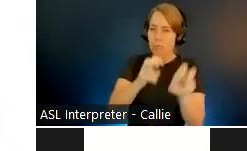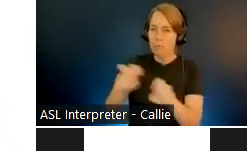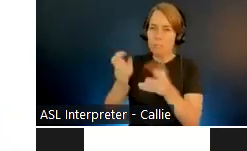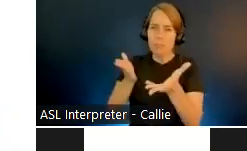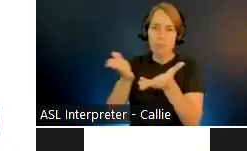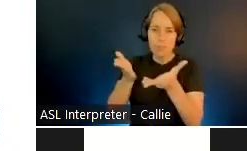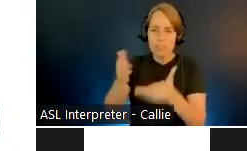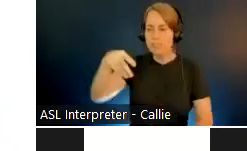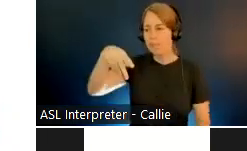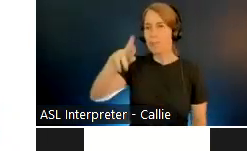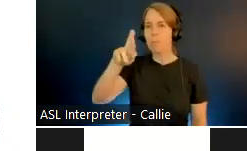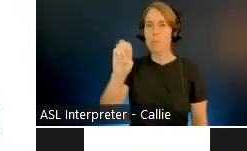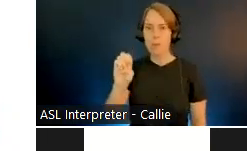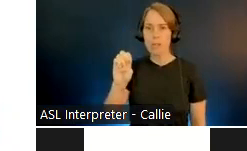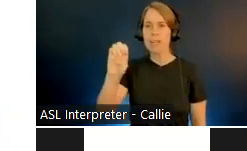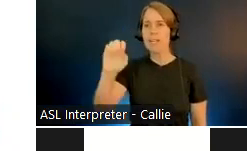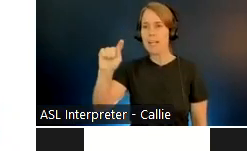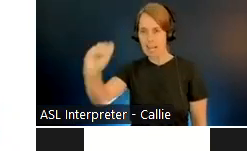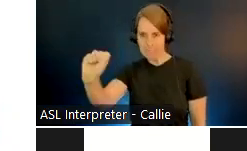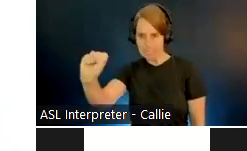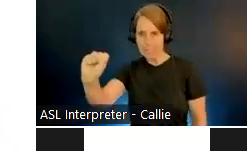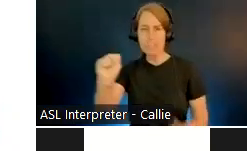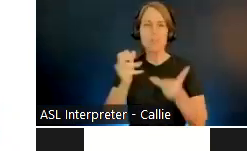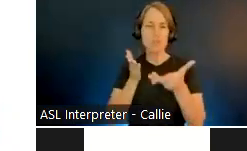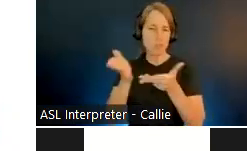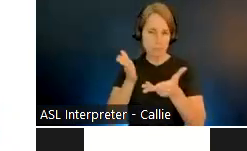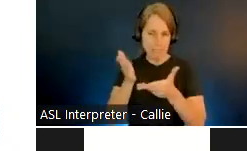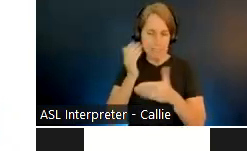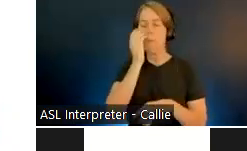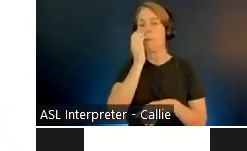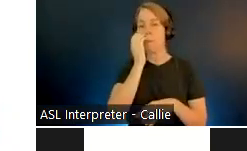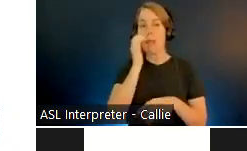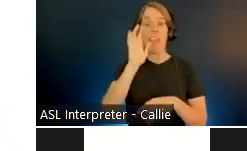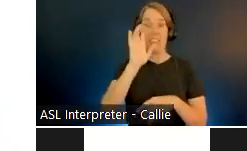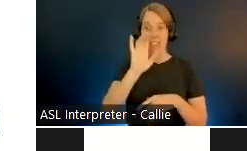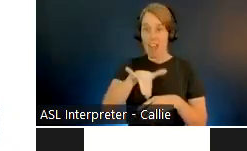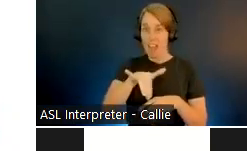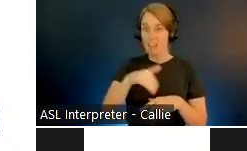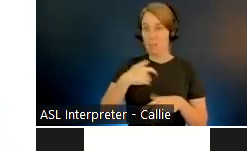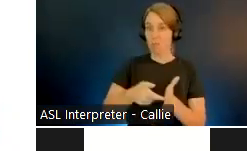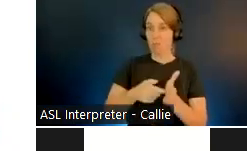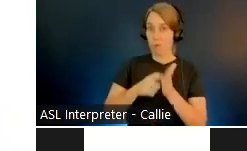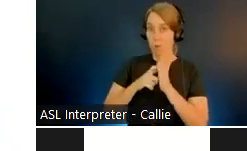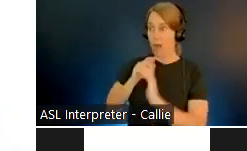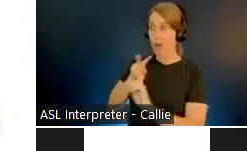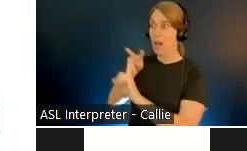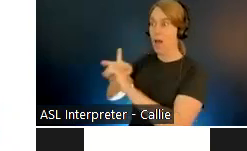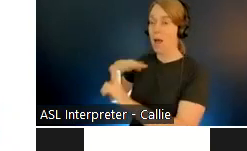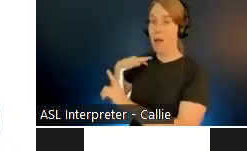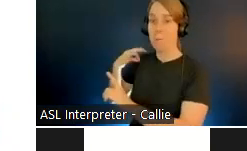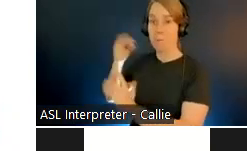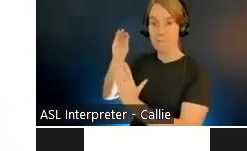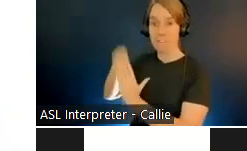little more later on, but pre-ETS do not require an application. The next level is